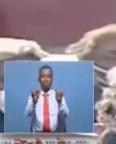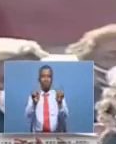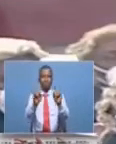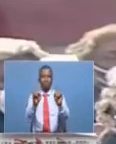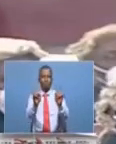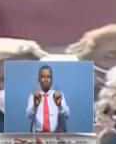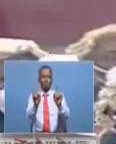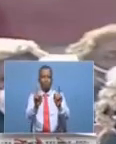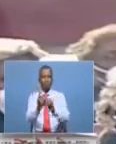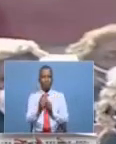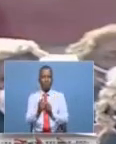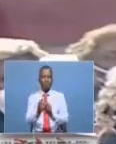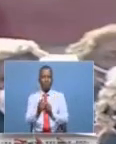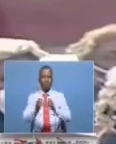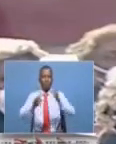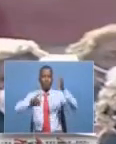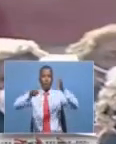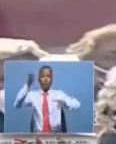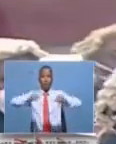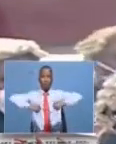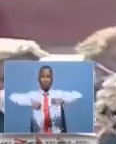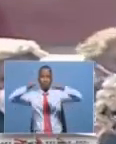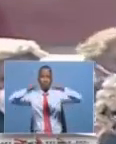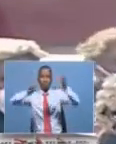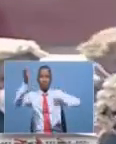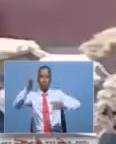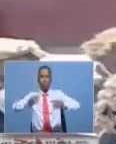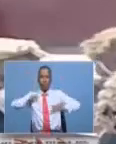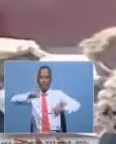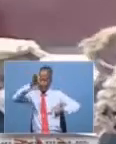The Supreme Court cannot sit